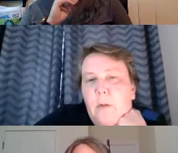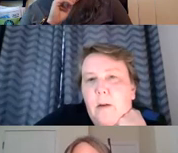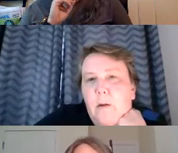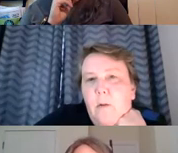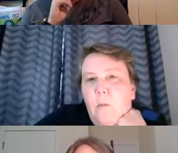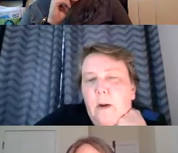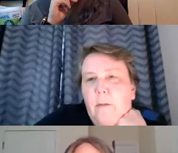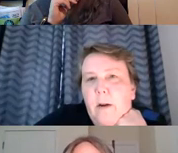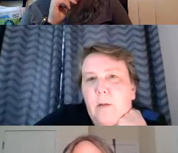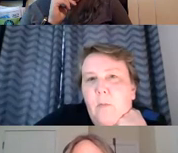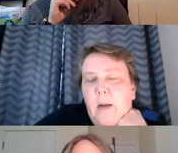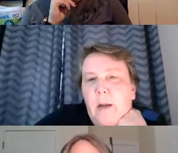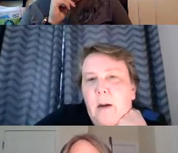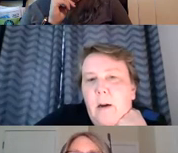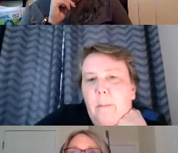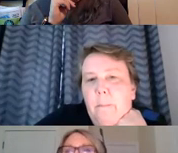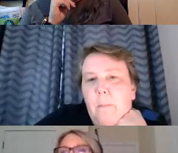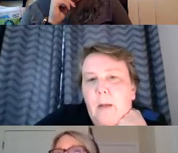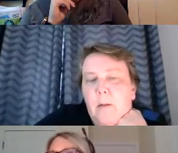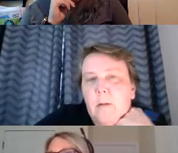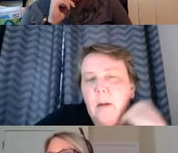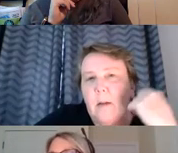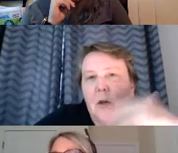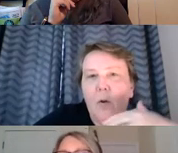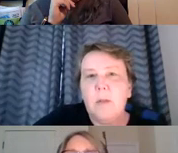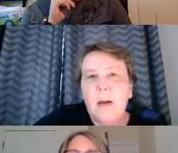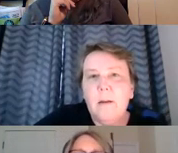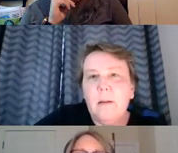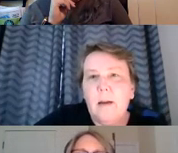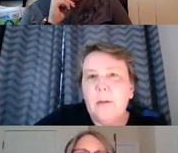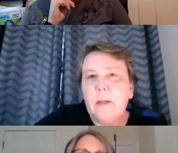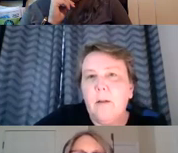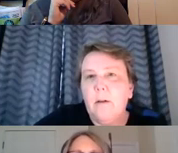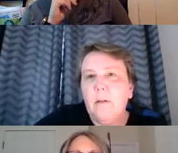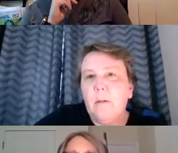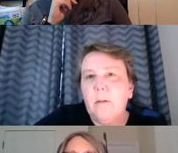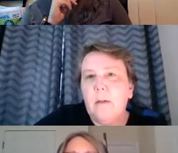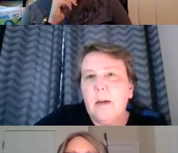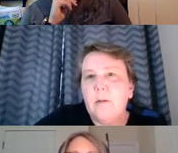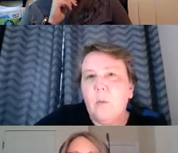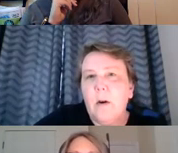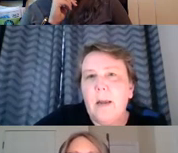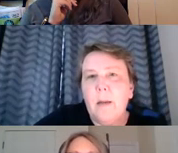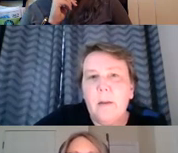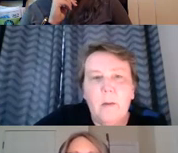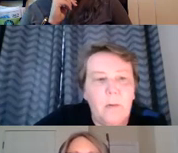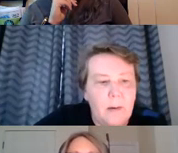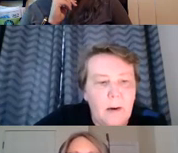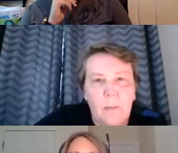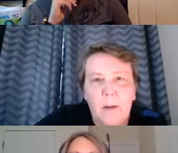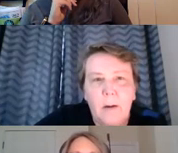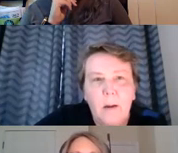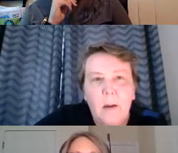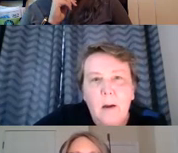so that whatever it is reading, it shows that particular text Nvda where I am within